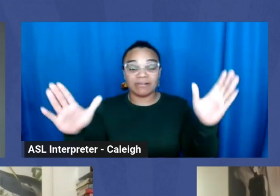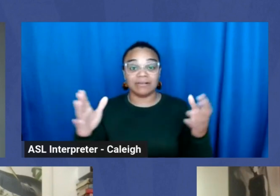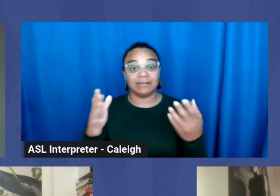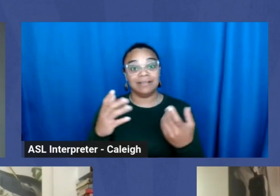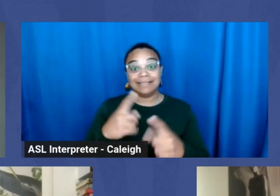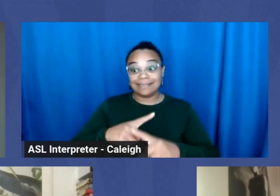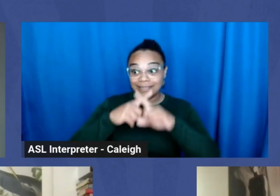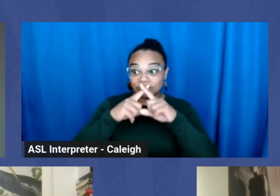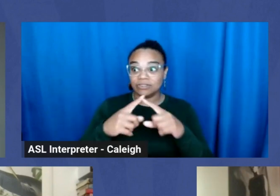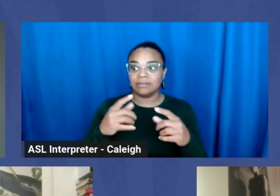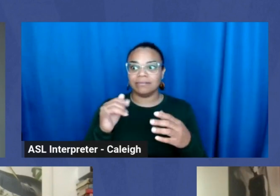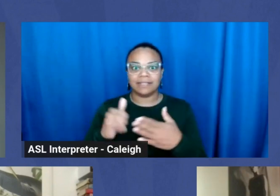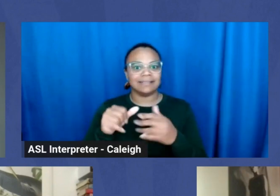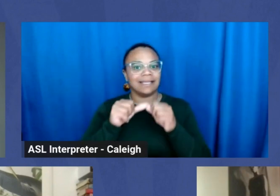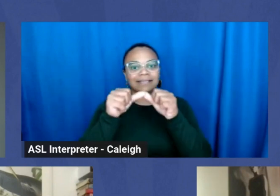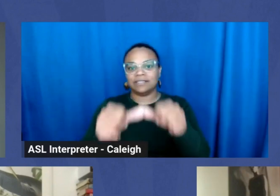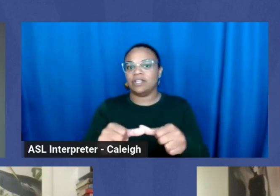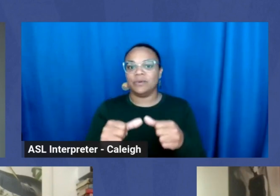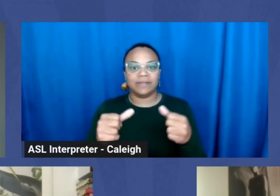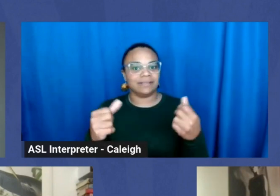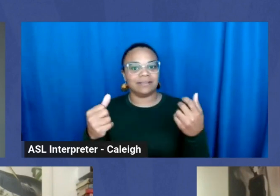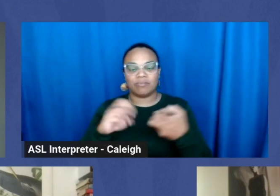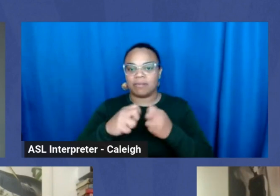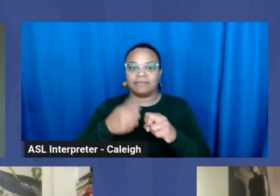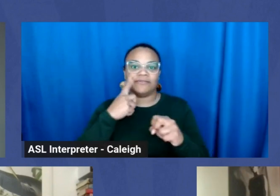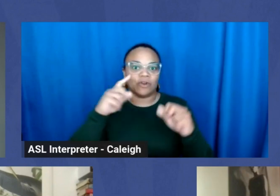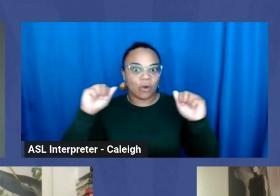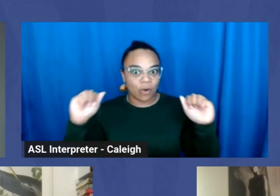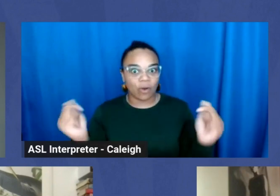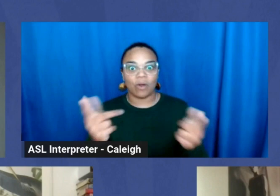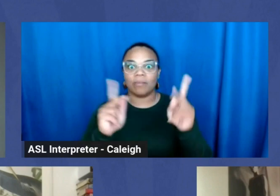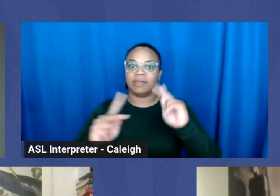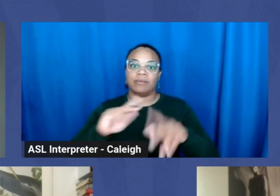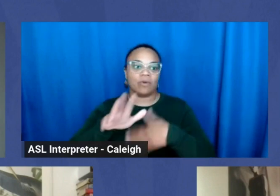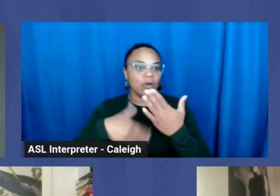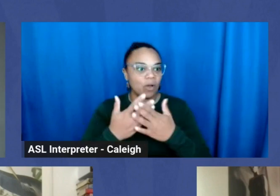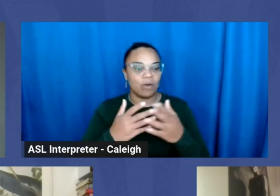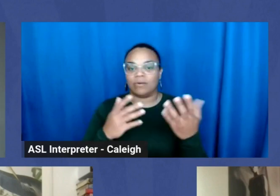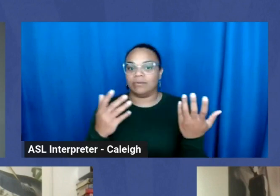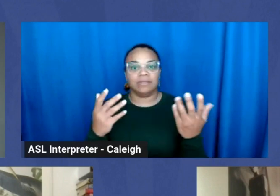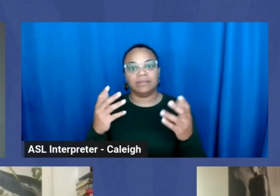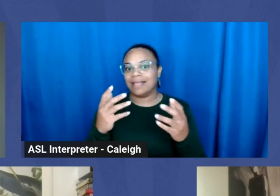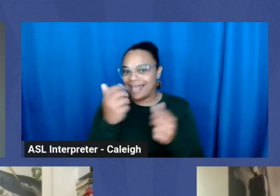for all people and all persons, but even more so for the Black woman.